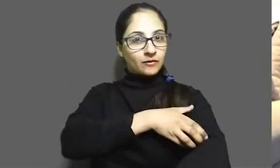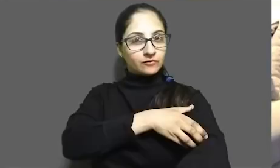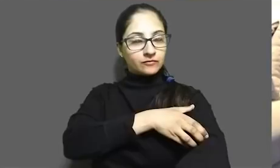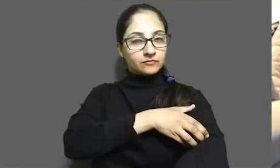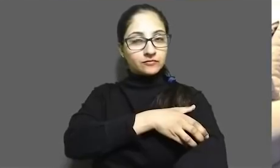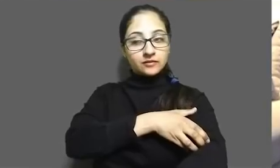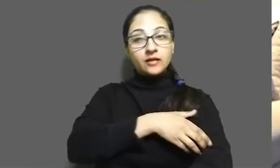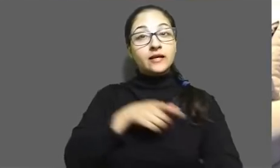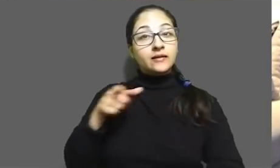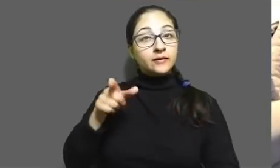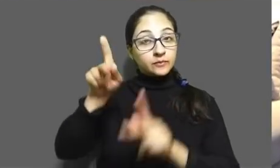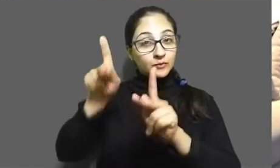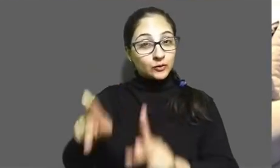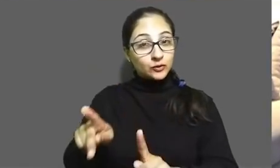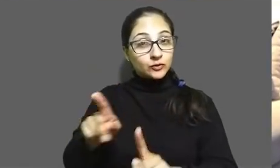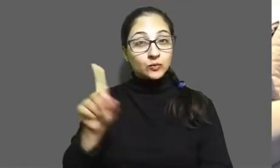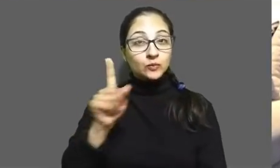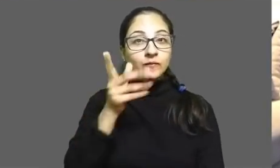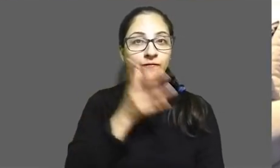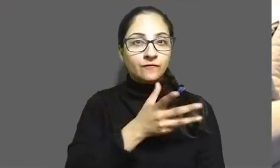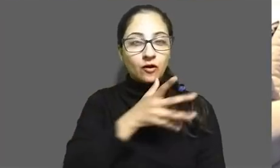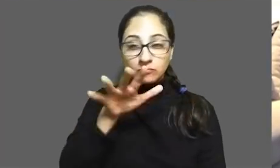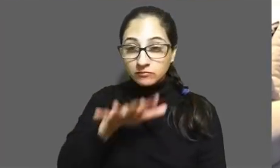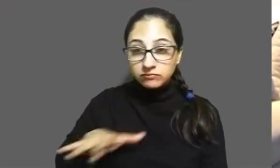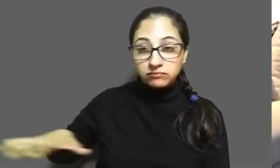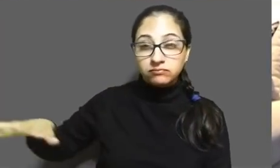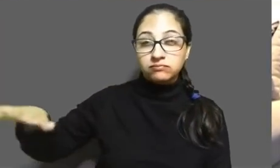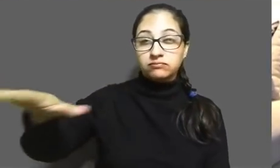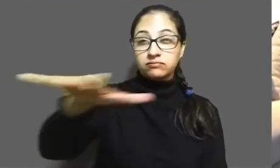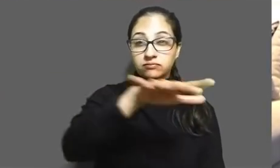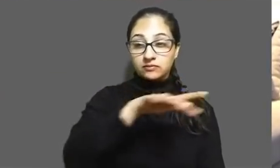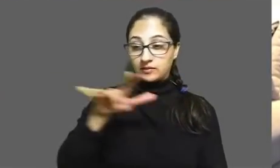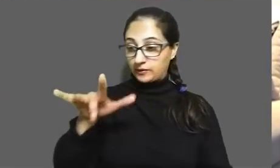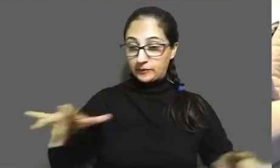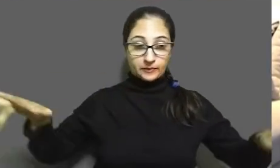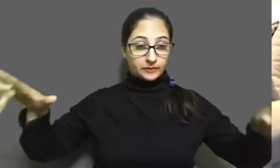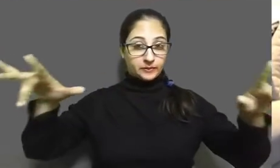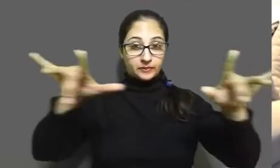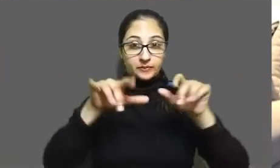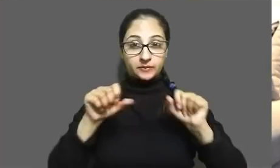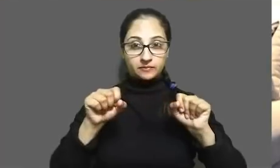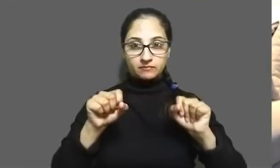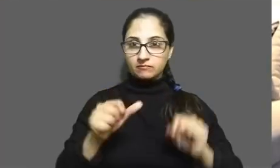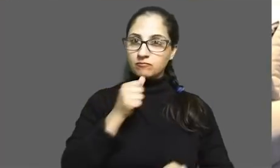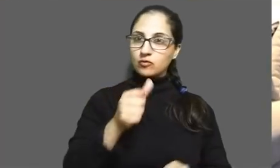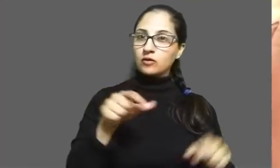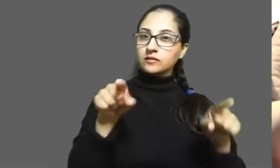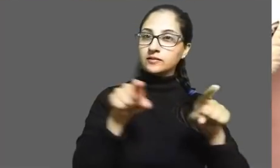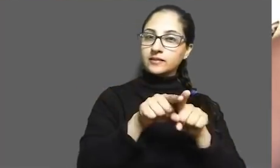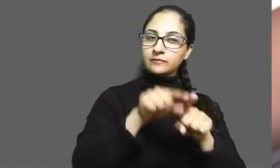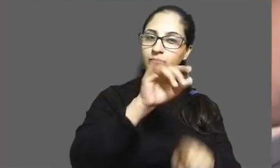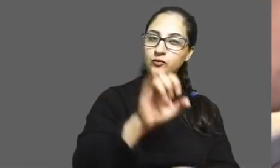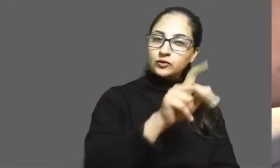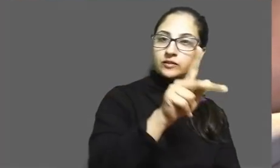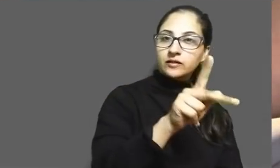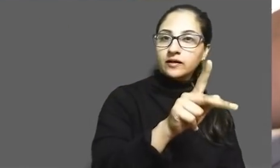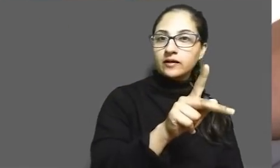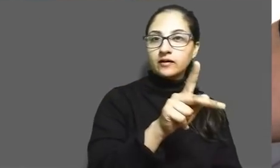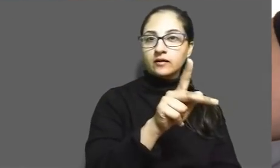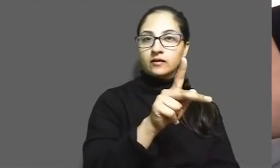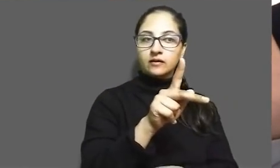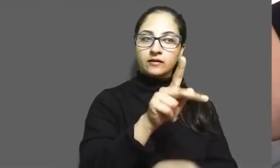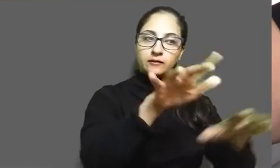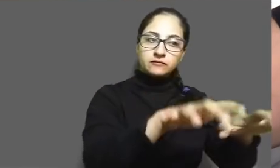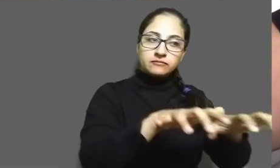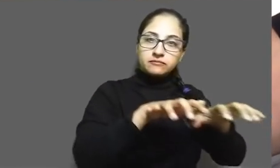reminds us that individual prayers are powerful. The shepherd was praying in the fields surrounded